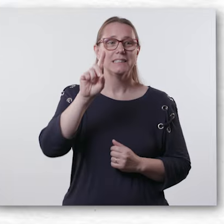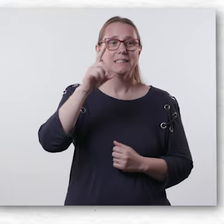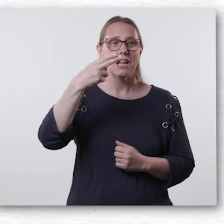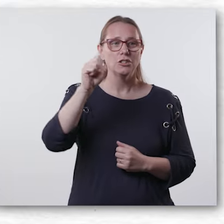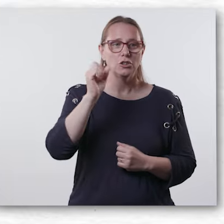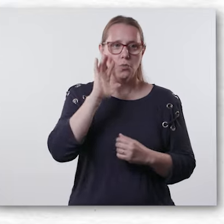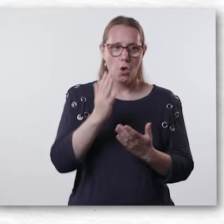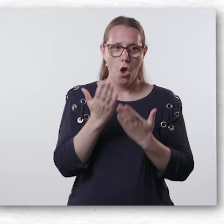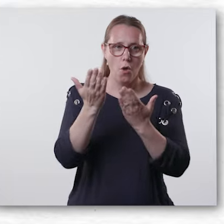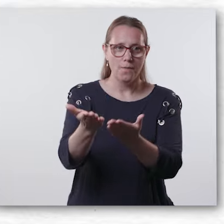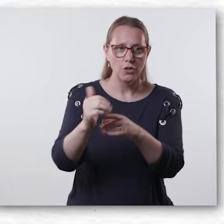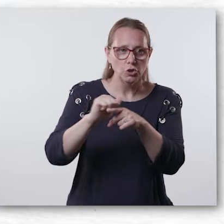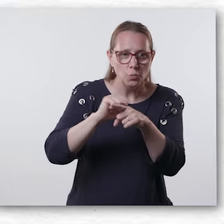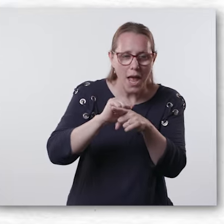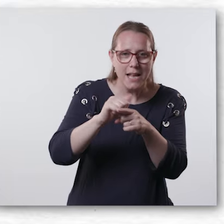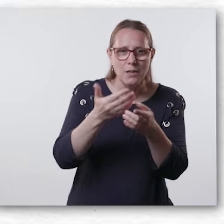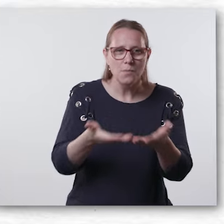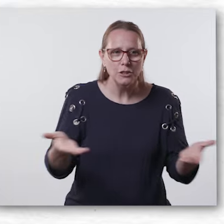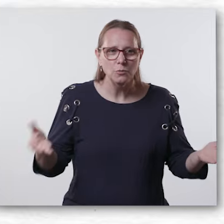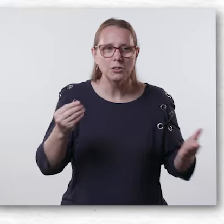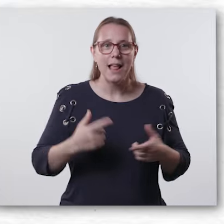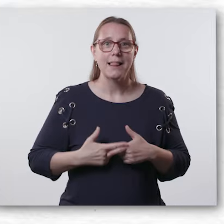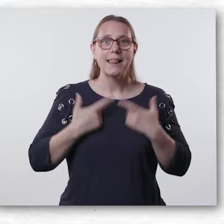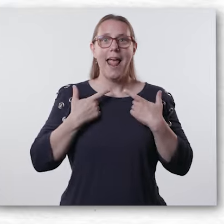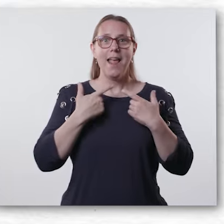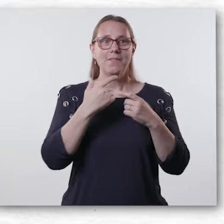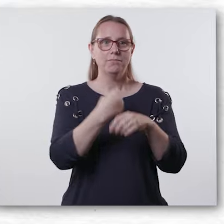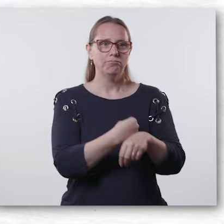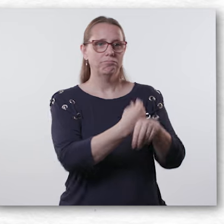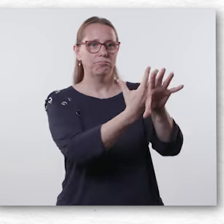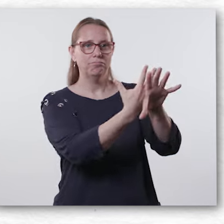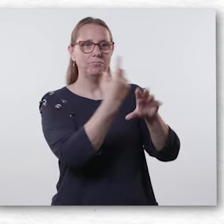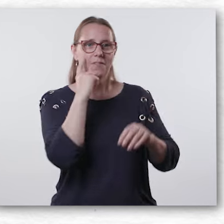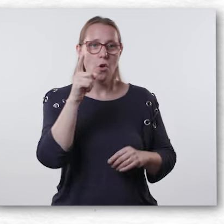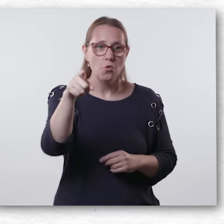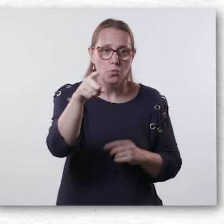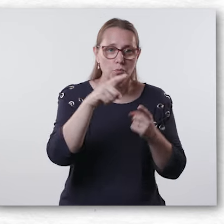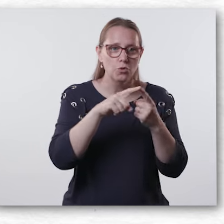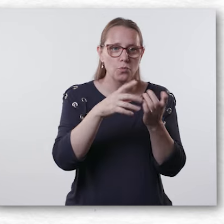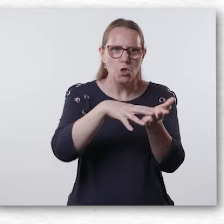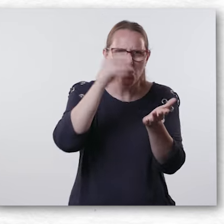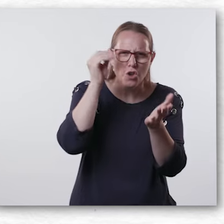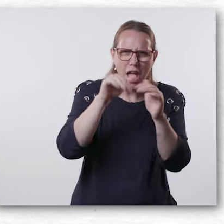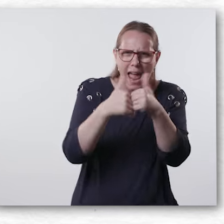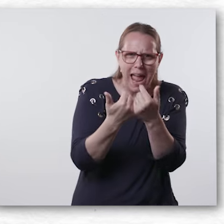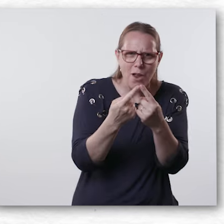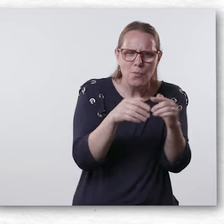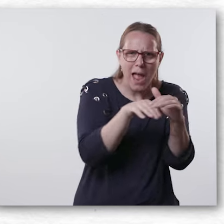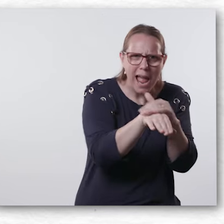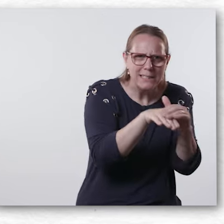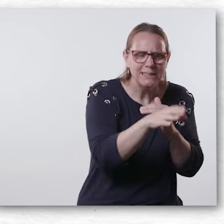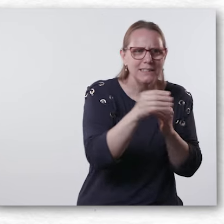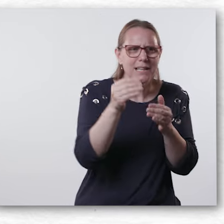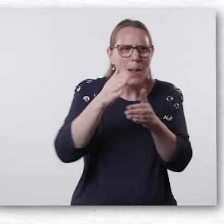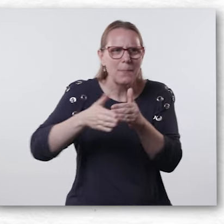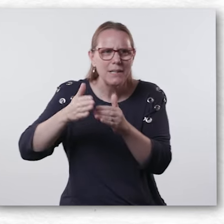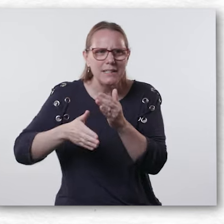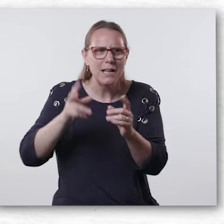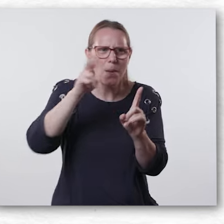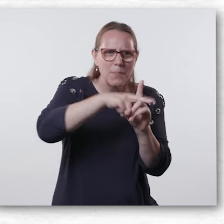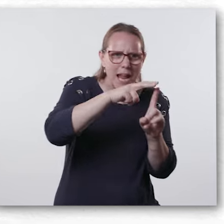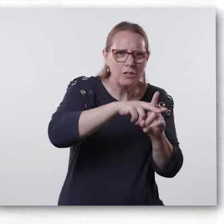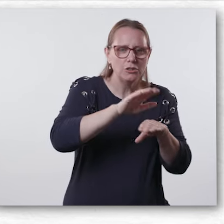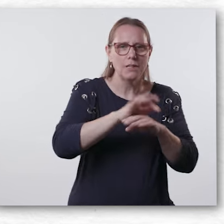DHS will offer training materials and live sessions for you to learn how to access and complete the application on the Forward Health